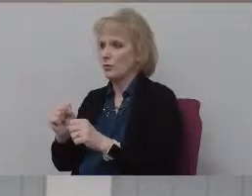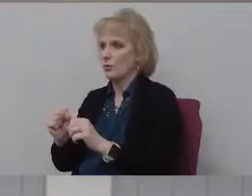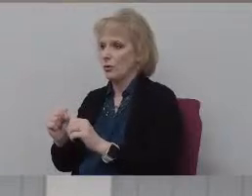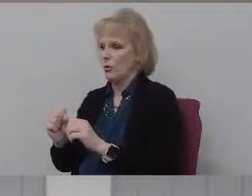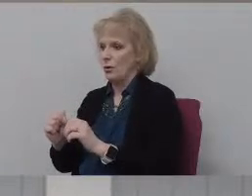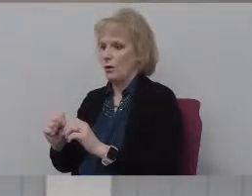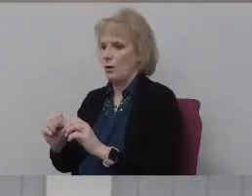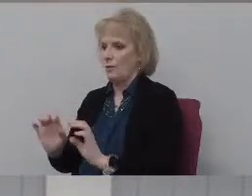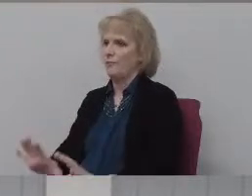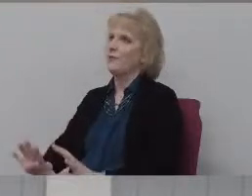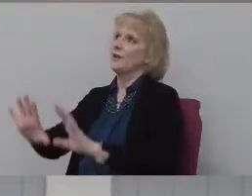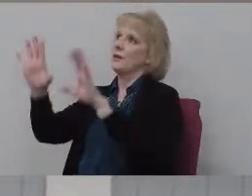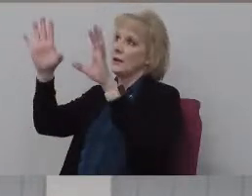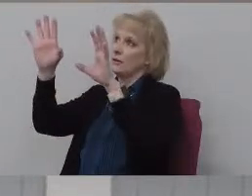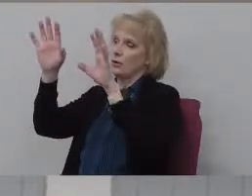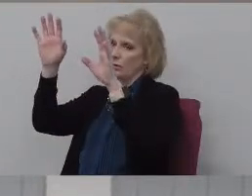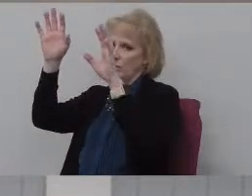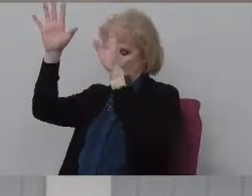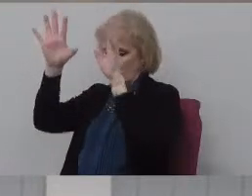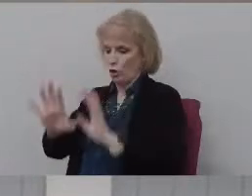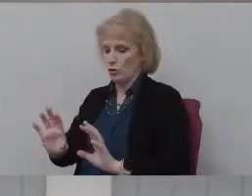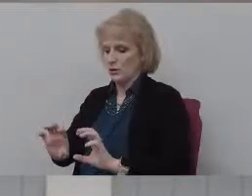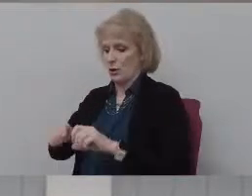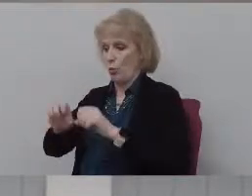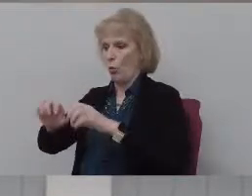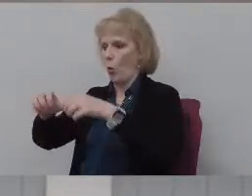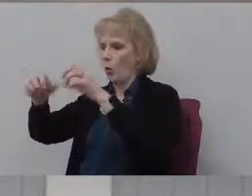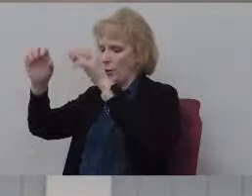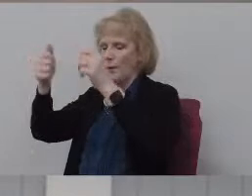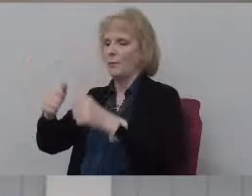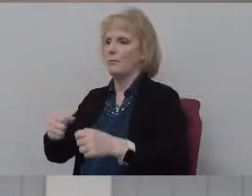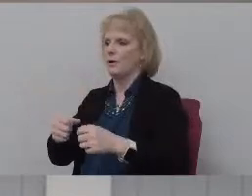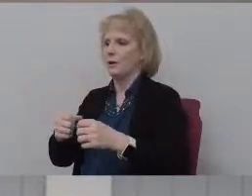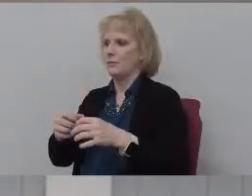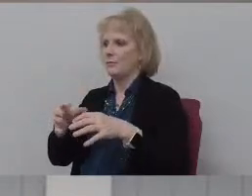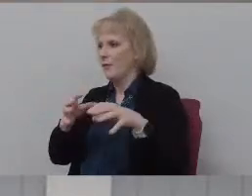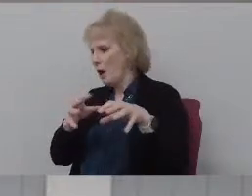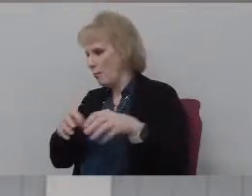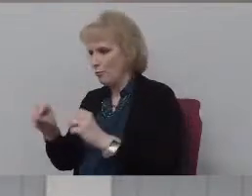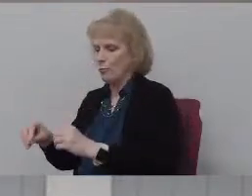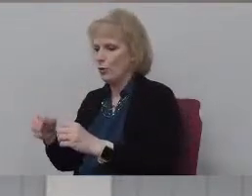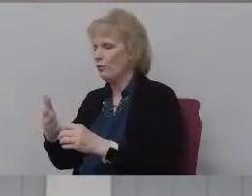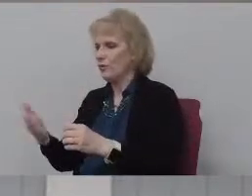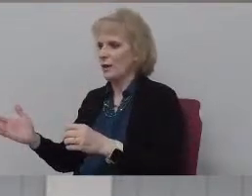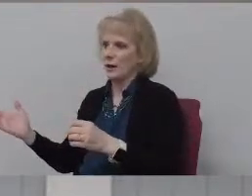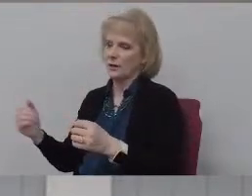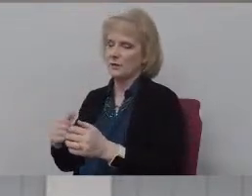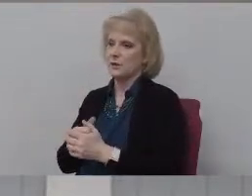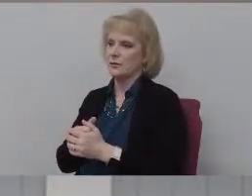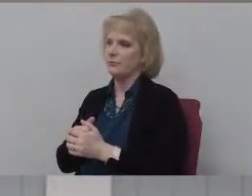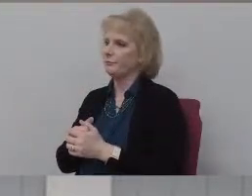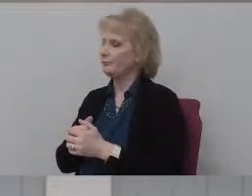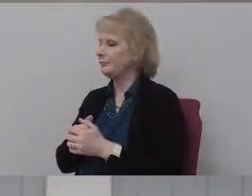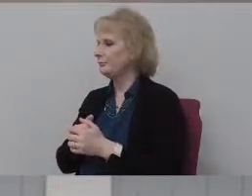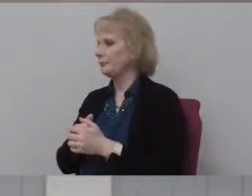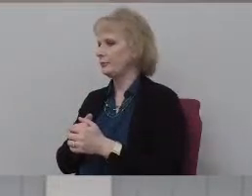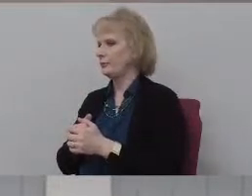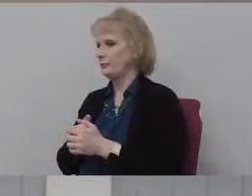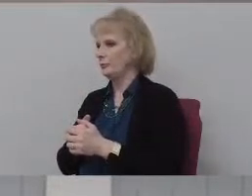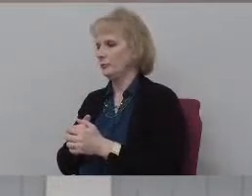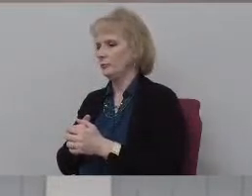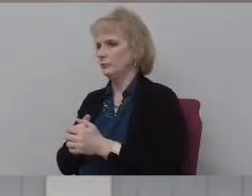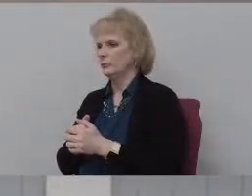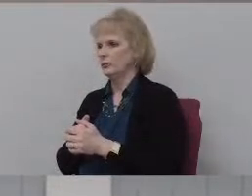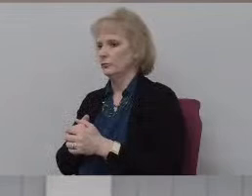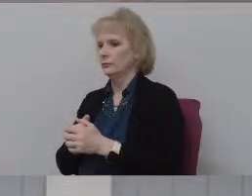of the tent and carry them around, and their job is to pack up the, you know, the silverware and pack it around, and their job